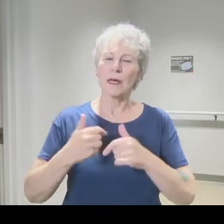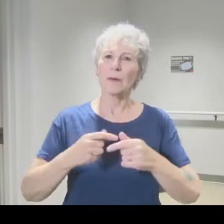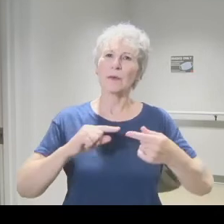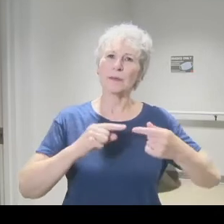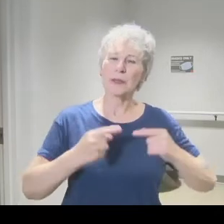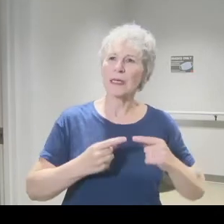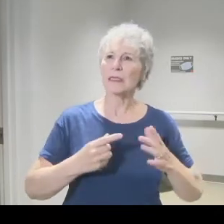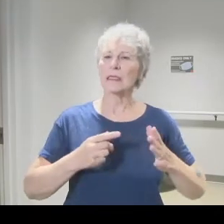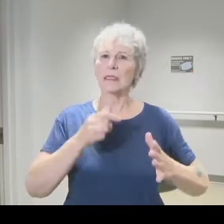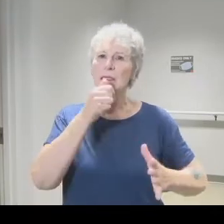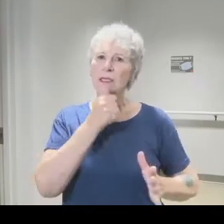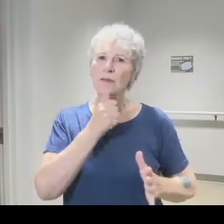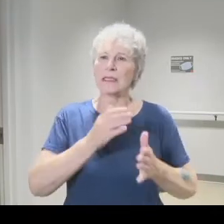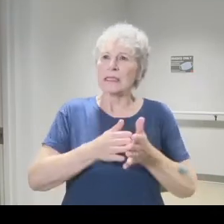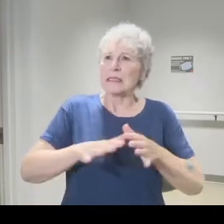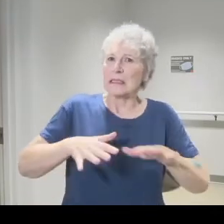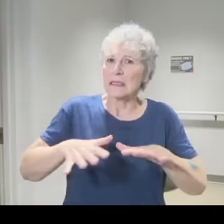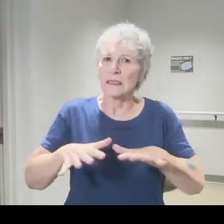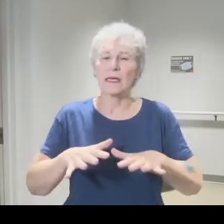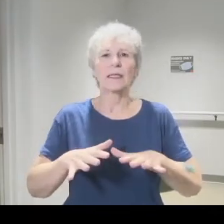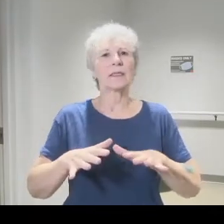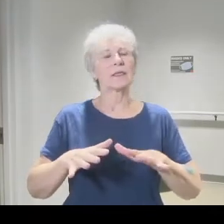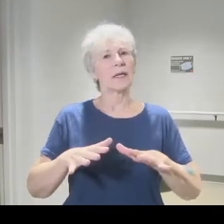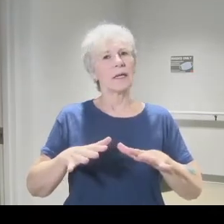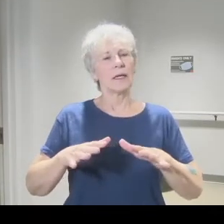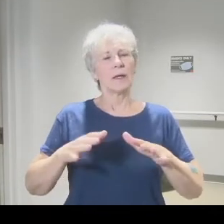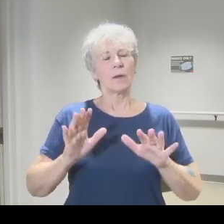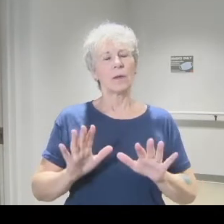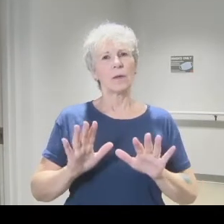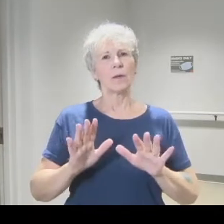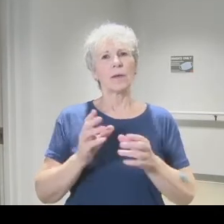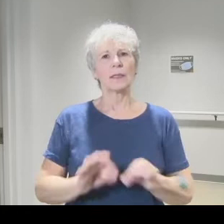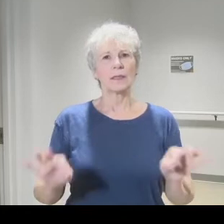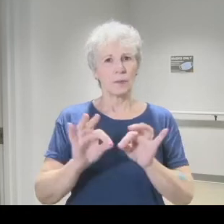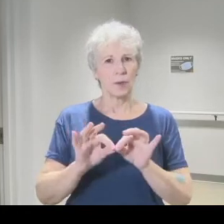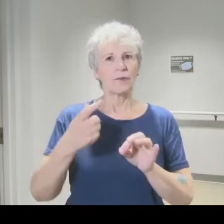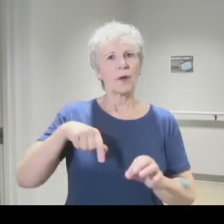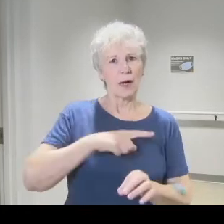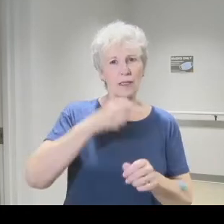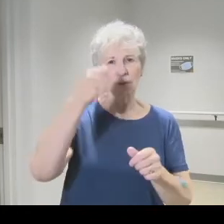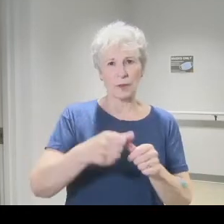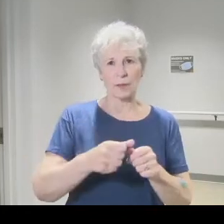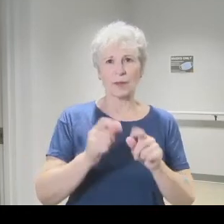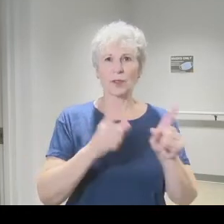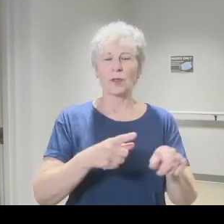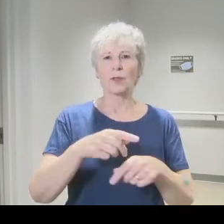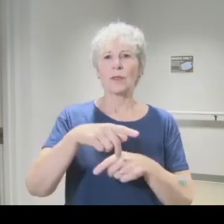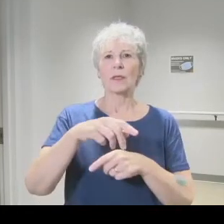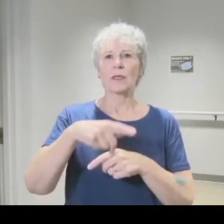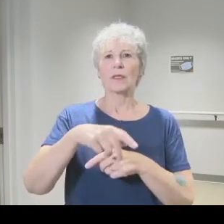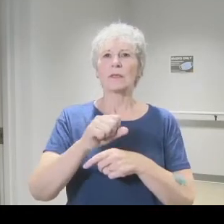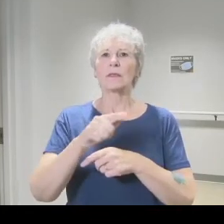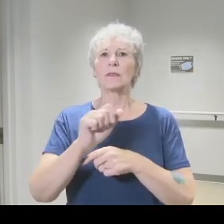pains and we come with the anxieties. And it's really important for us to remember. And we're going to go to Psalms 57 right now,